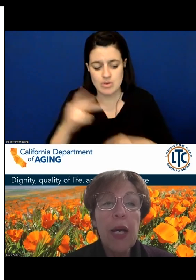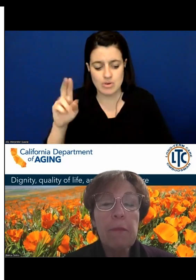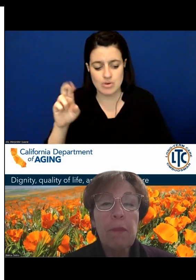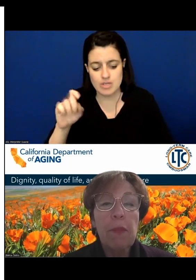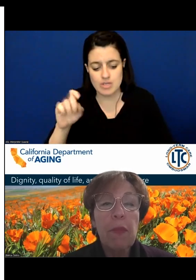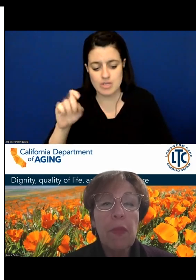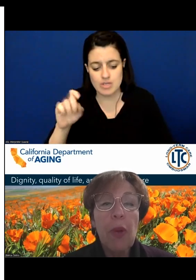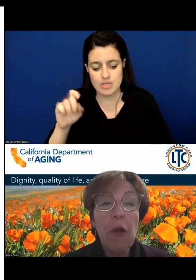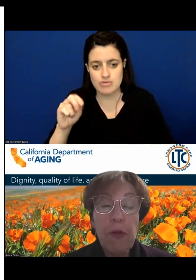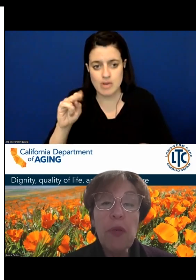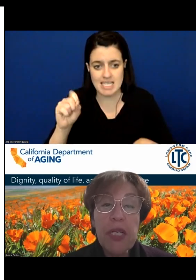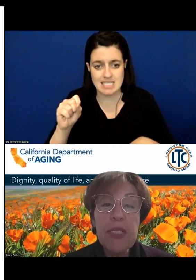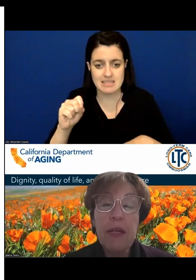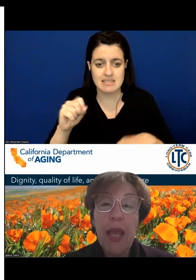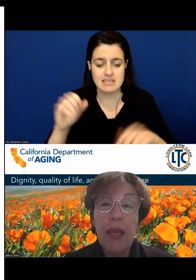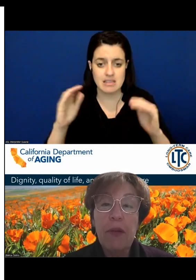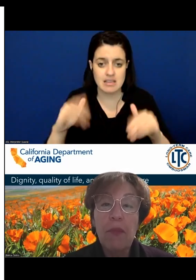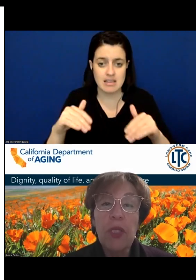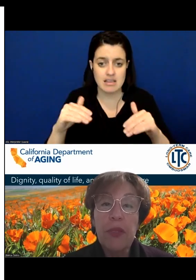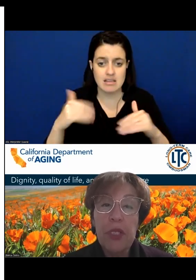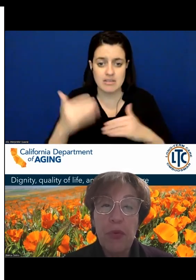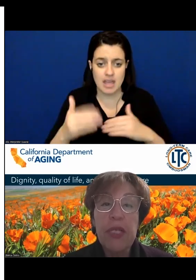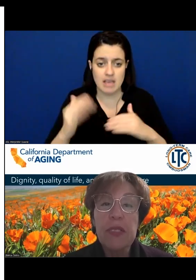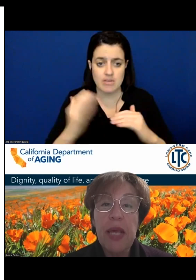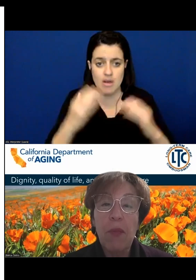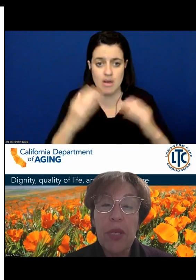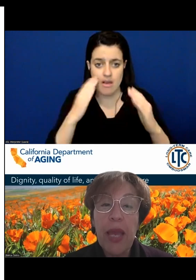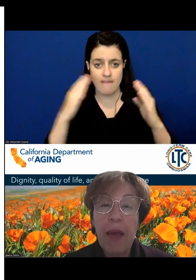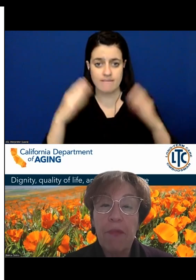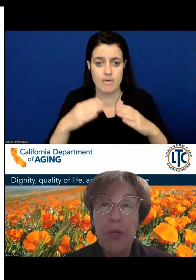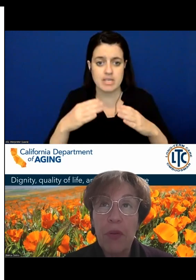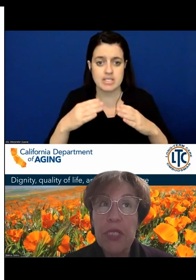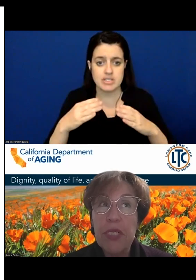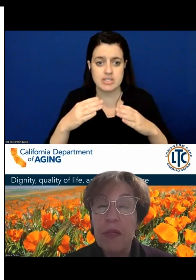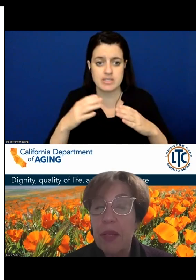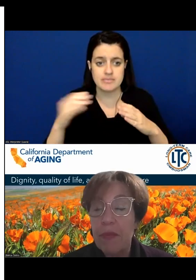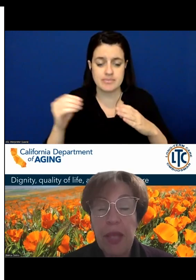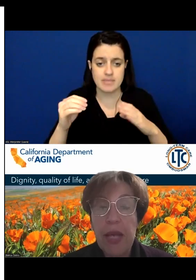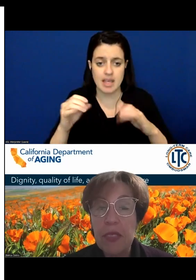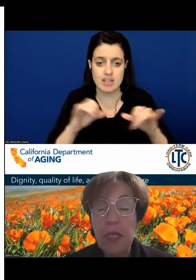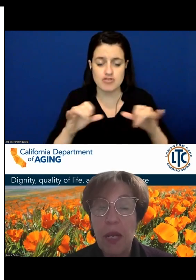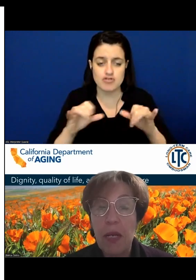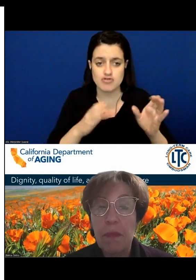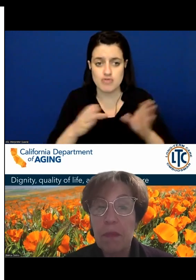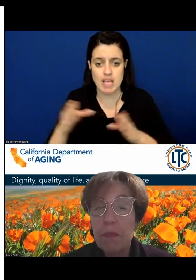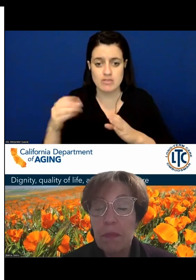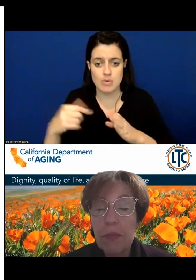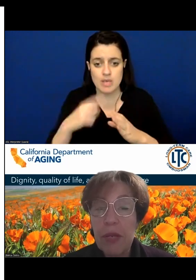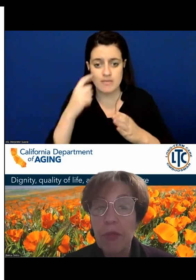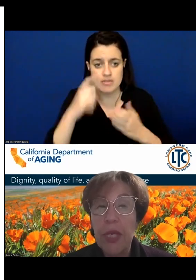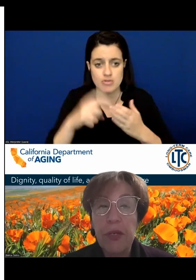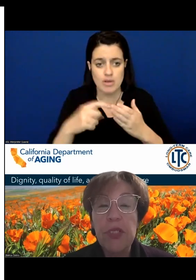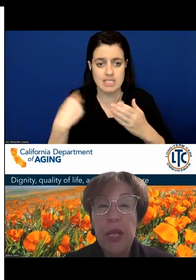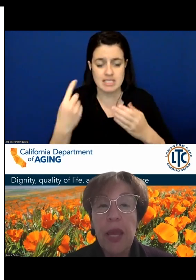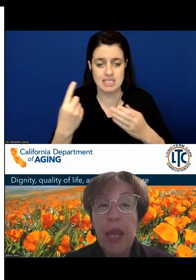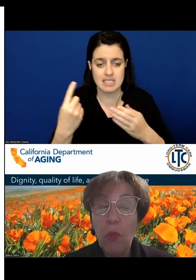So our focus and really the trends that we have noticed in the last